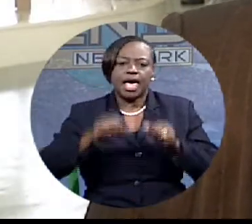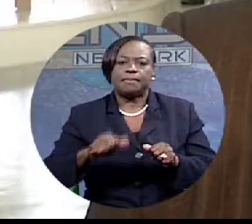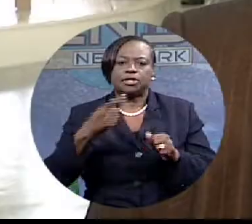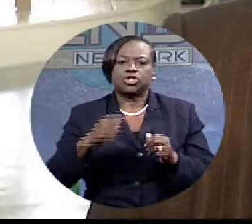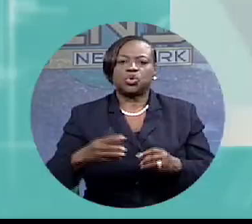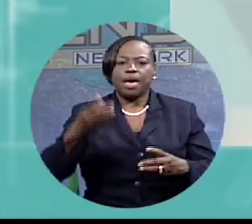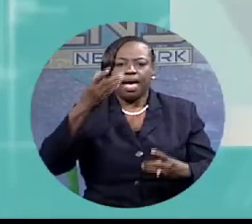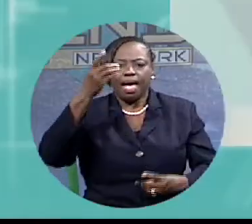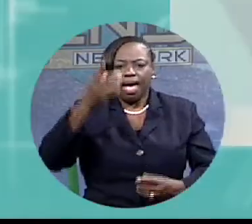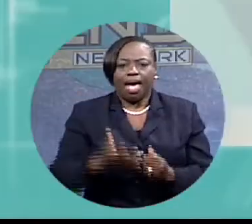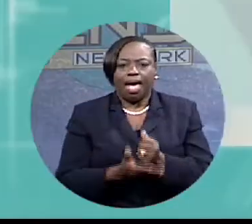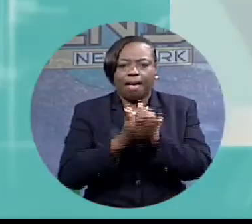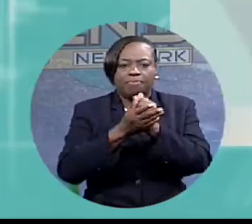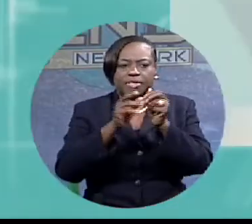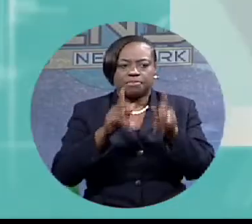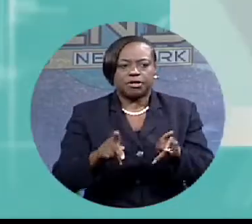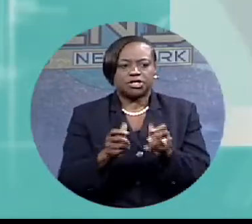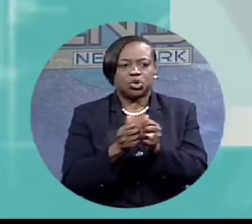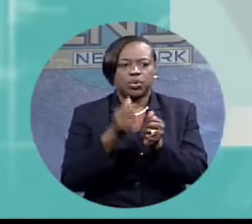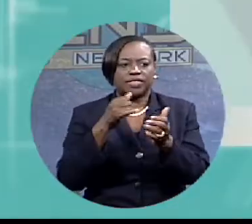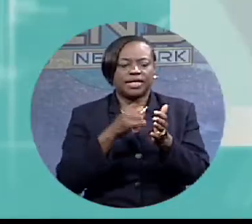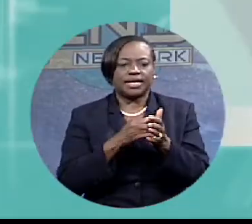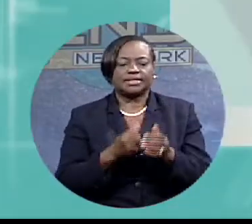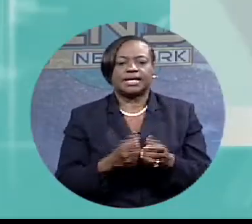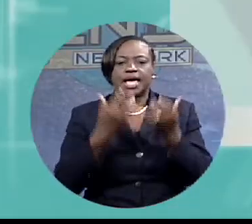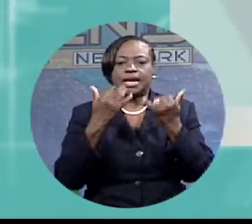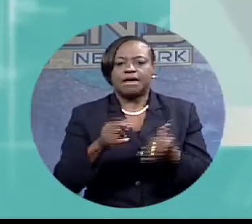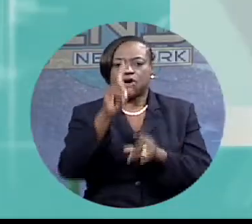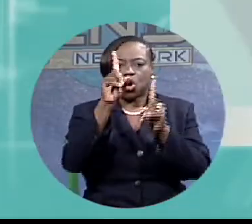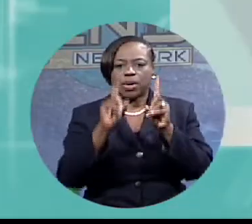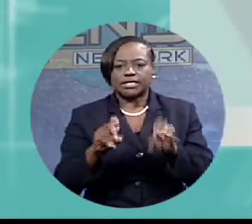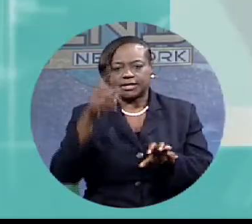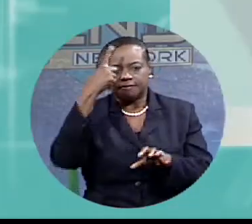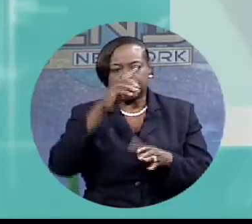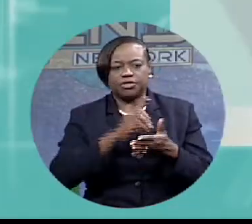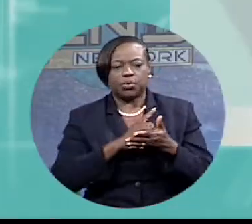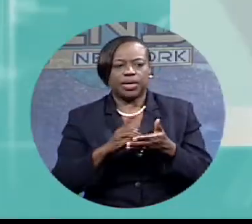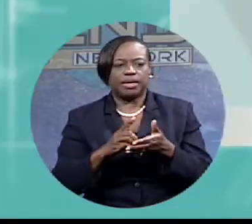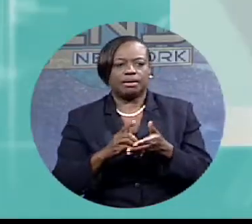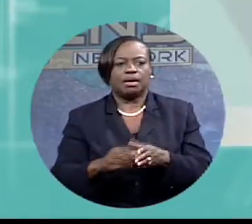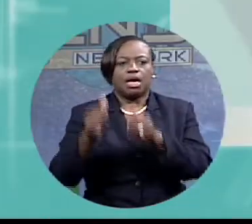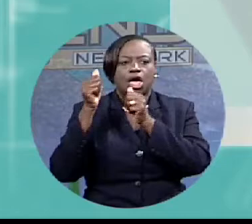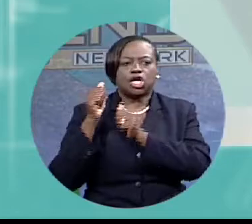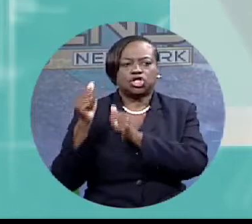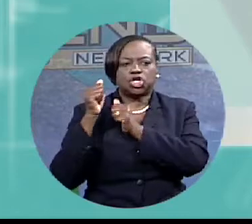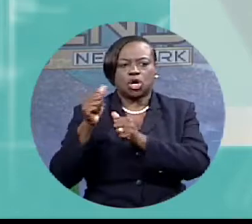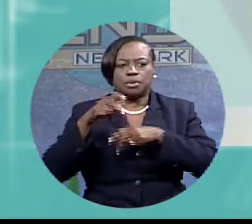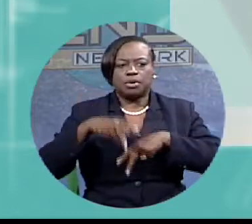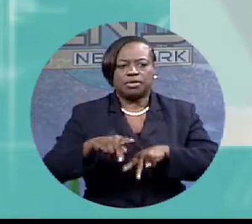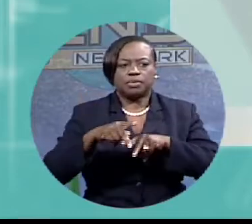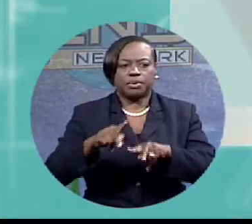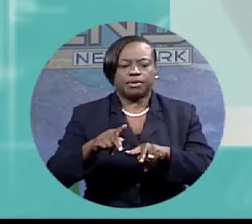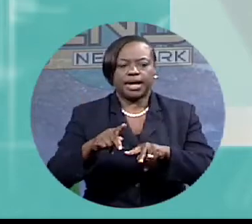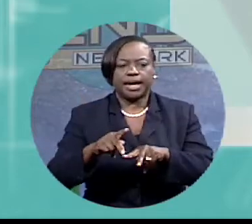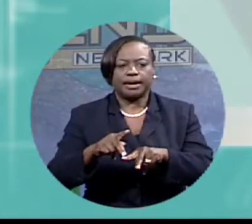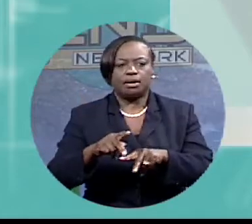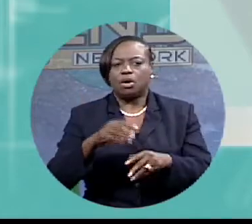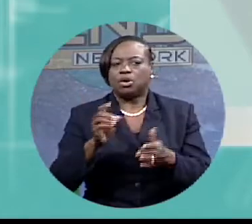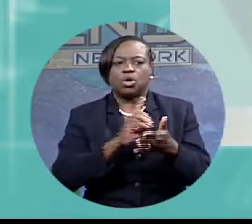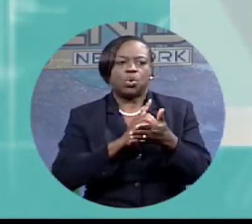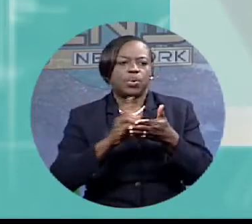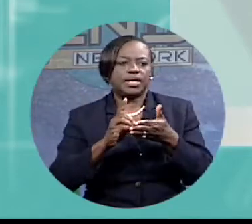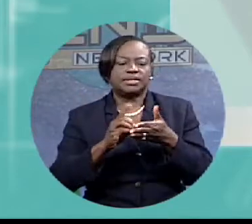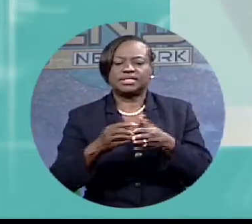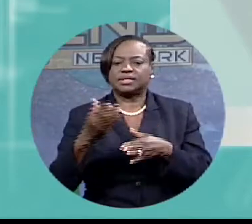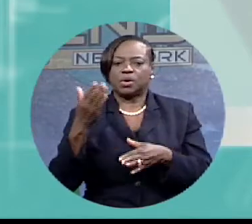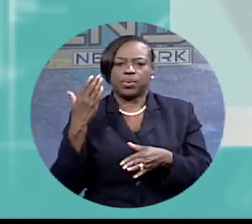it. And now for our question of the week. With the Junkanoo Parade just weeks away and a new controversy over